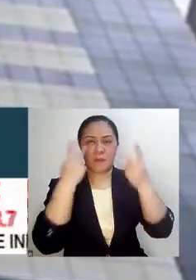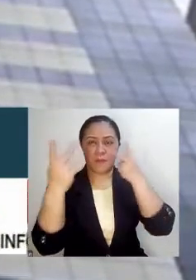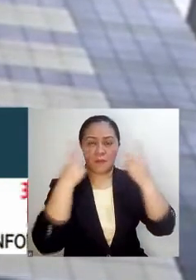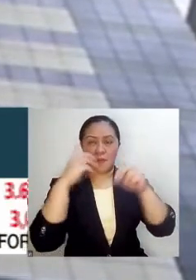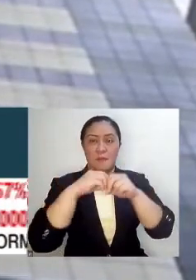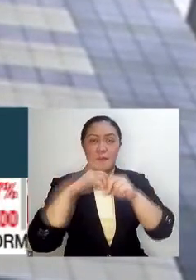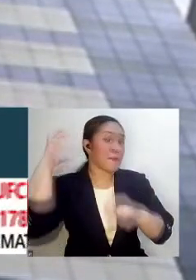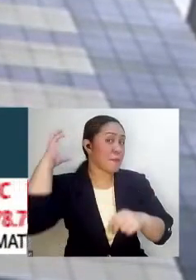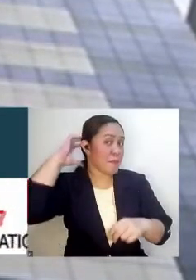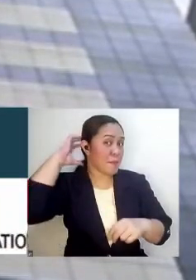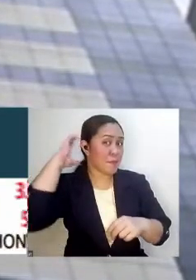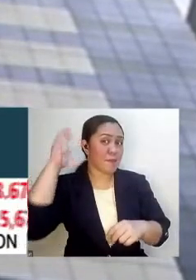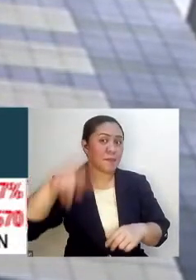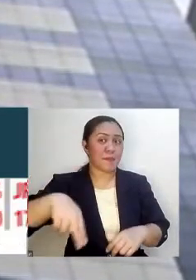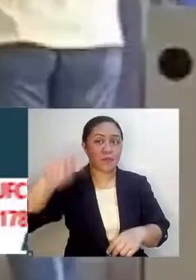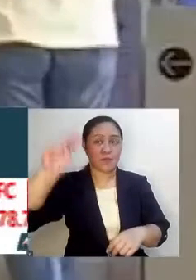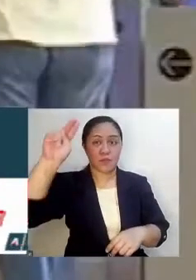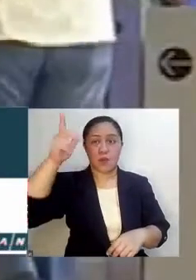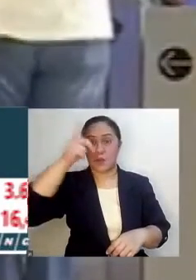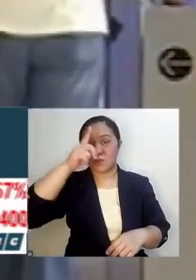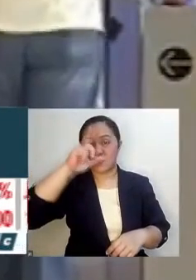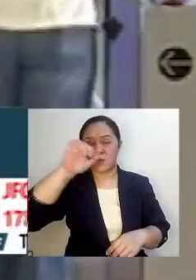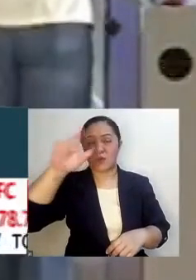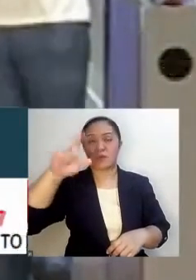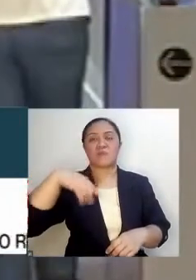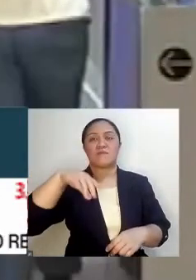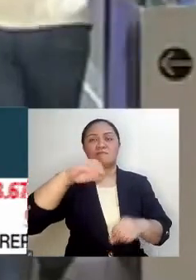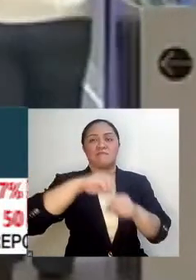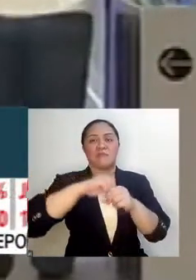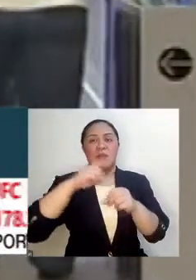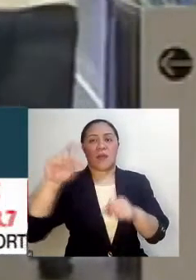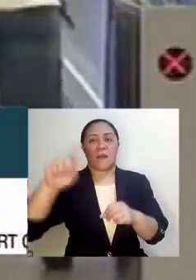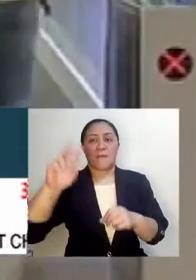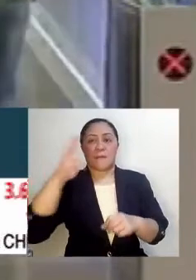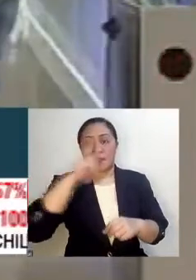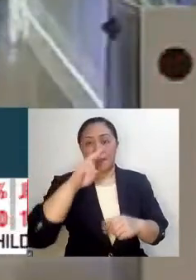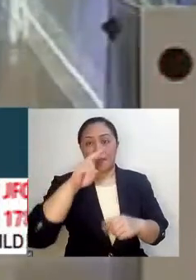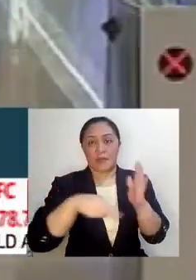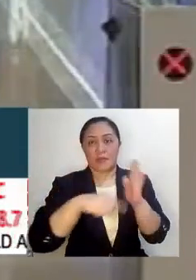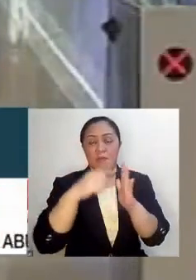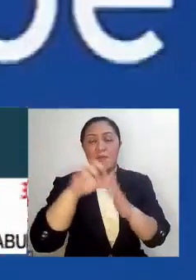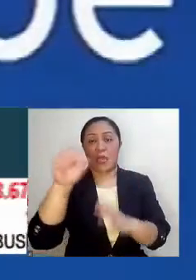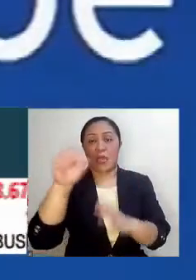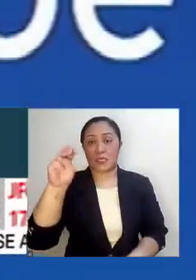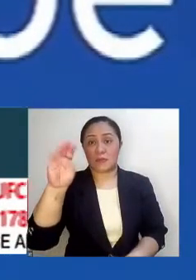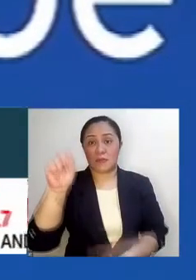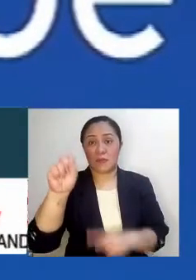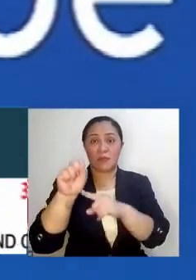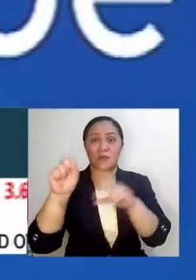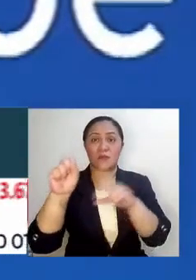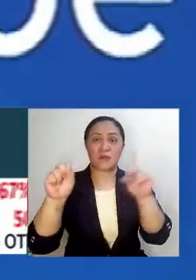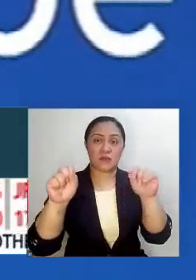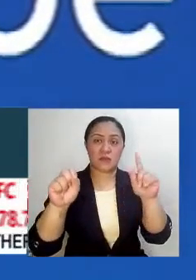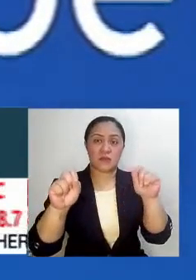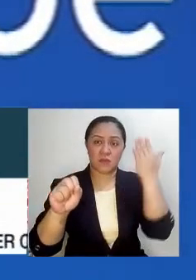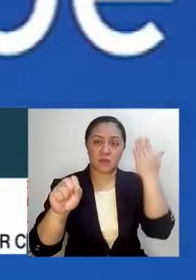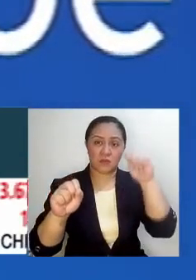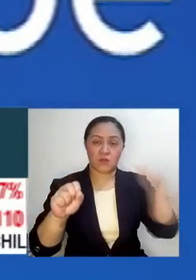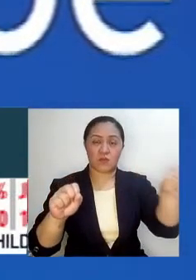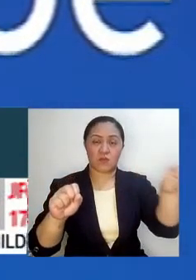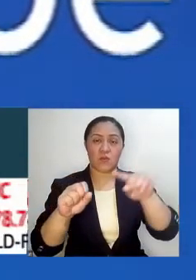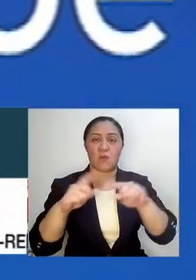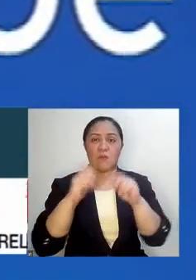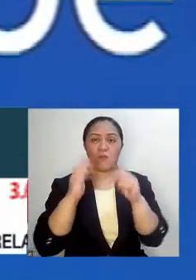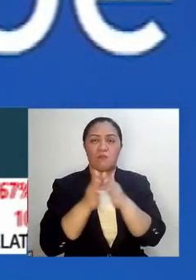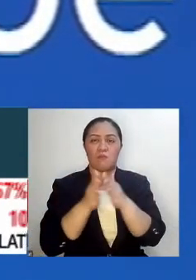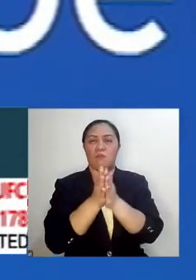and South Luzon, and Visayas to improve the call, SMS, and data experience of customers. It has a capex plan of up to 90